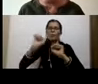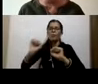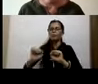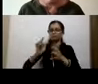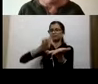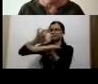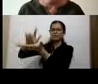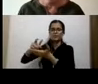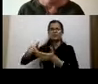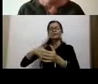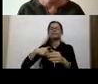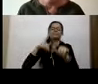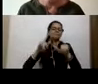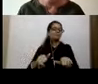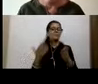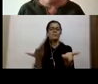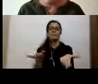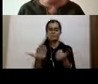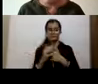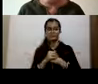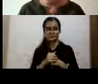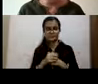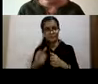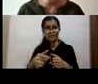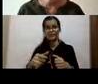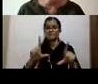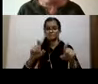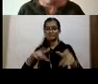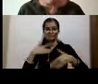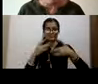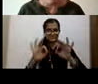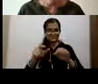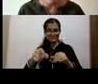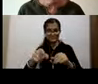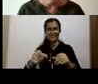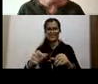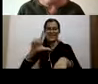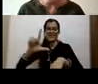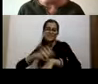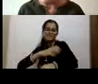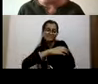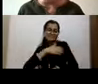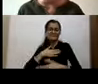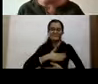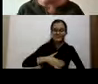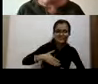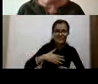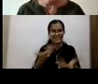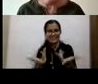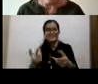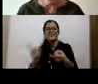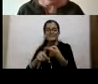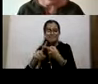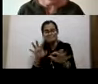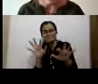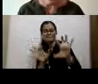still live side by side. I like this picture because it looks like this leopard is really having a good time. Again, this is just across across